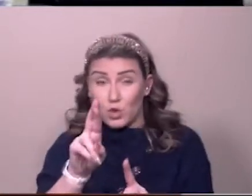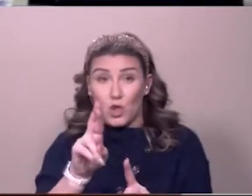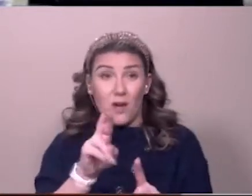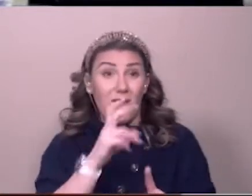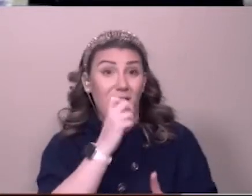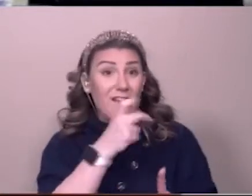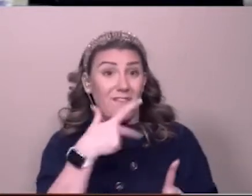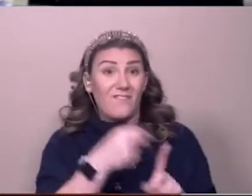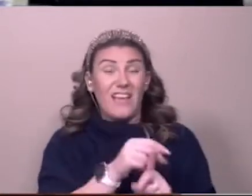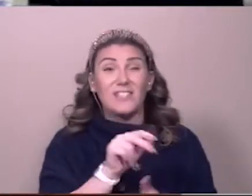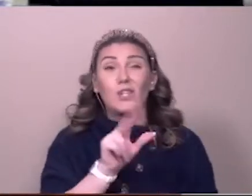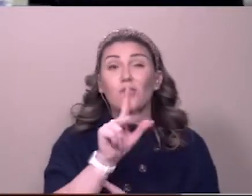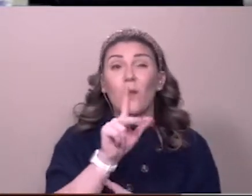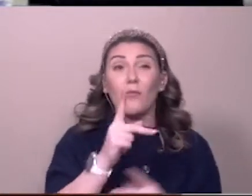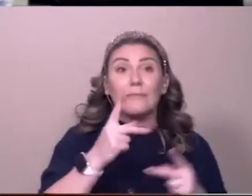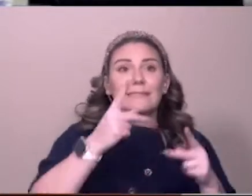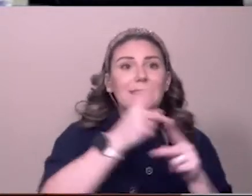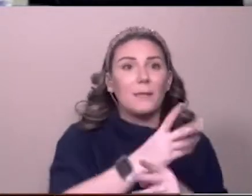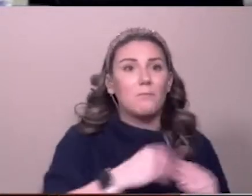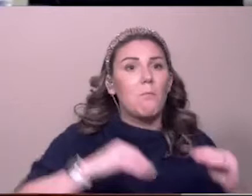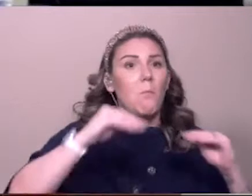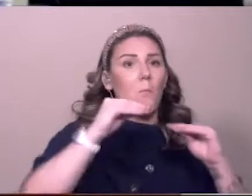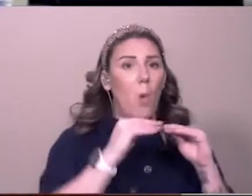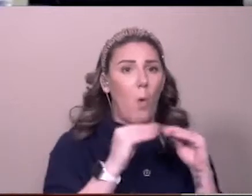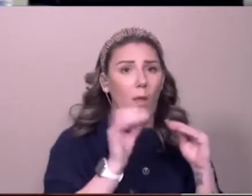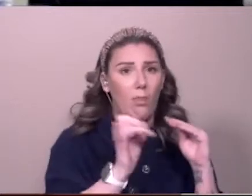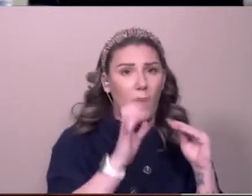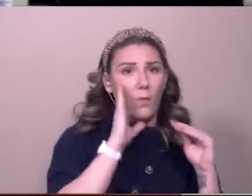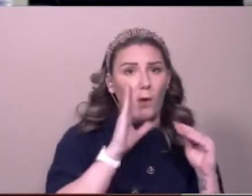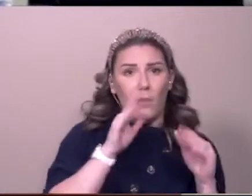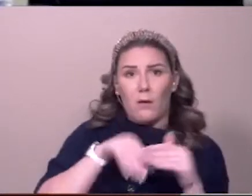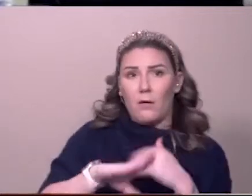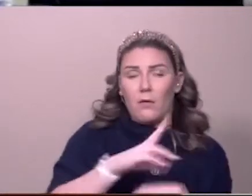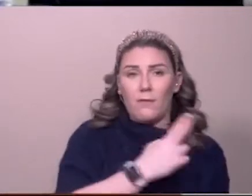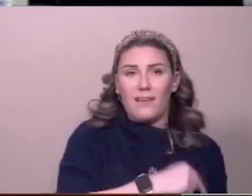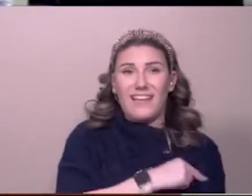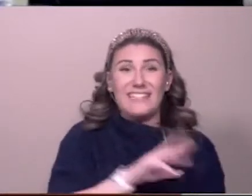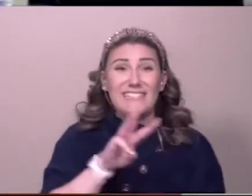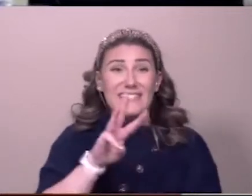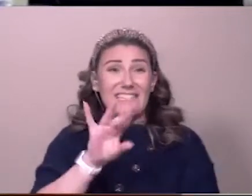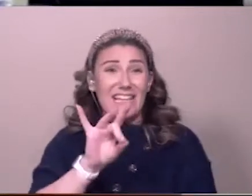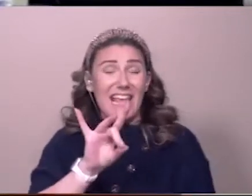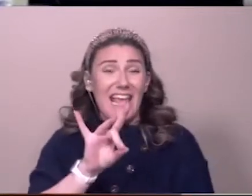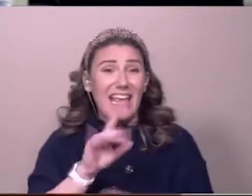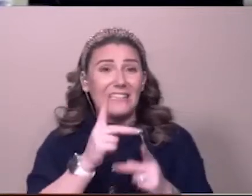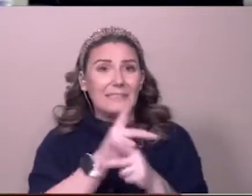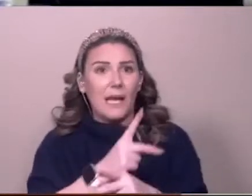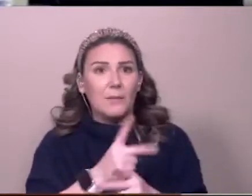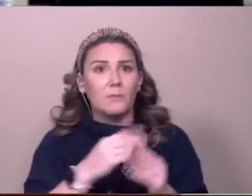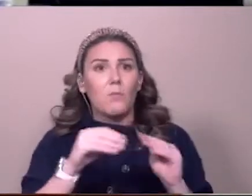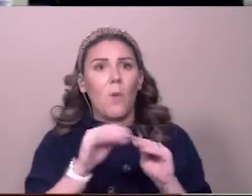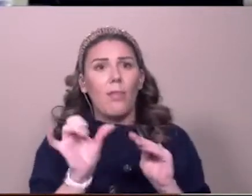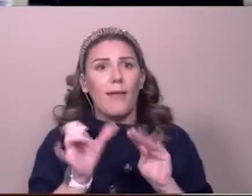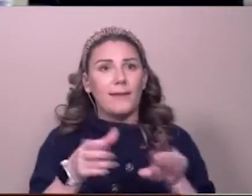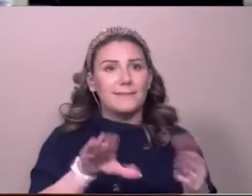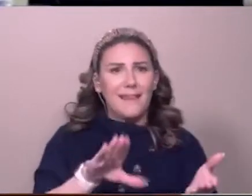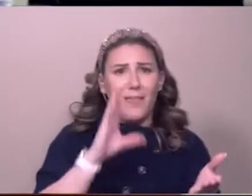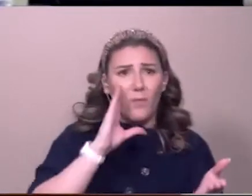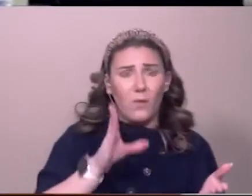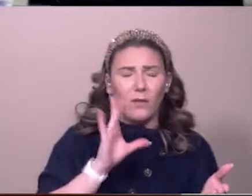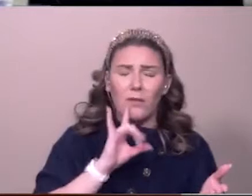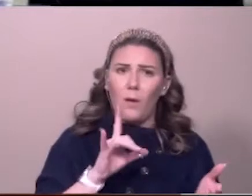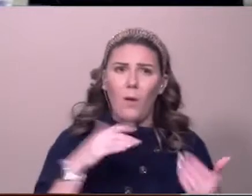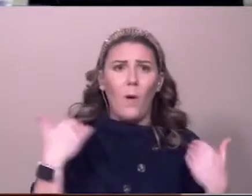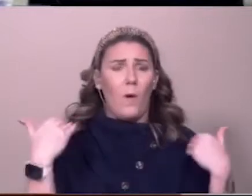are 23 times more likely to end up in the hospital, and also 68 times more likely to die. So those are really